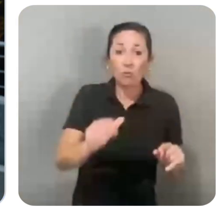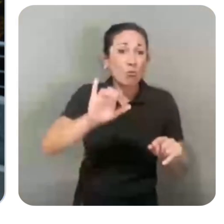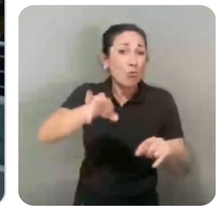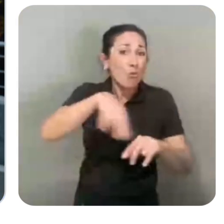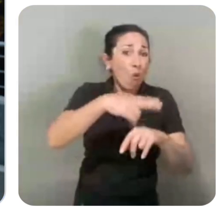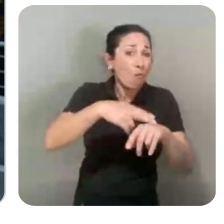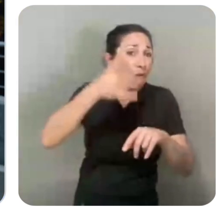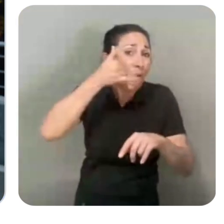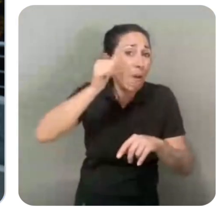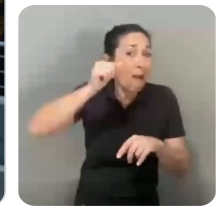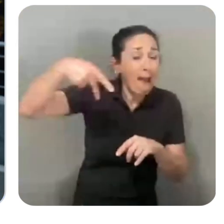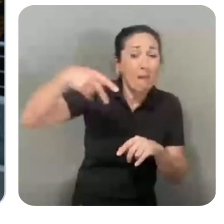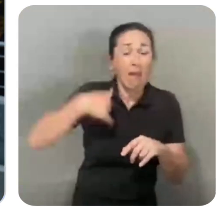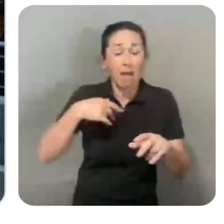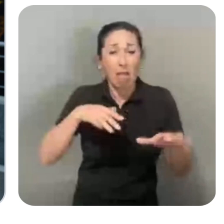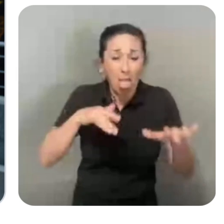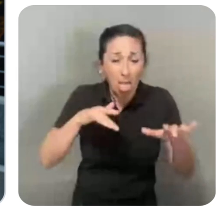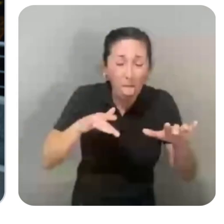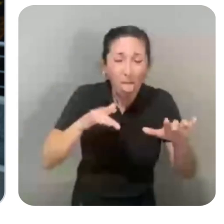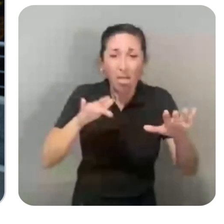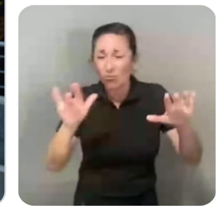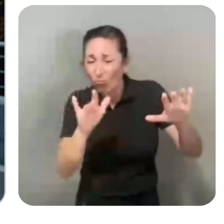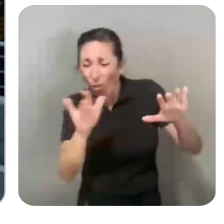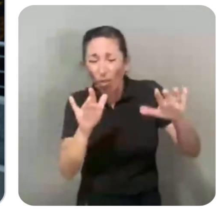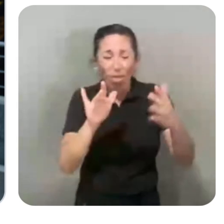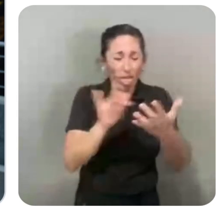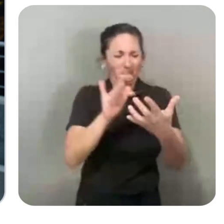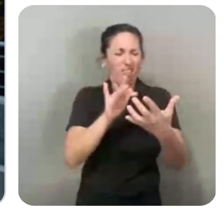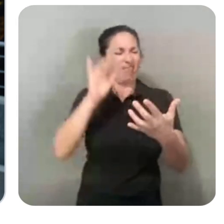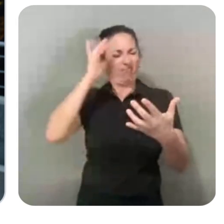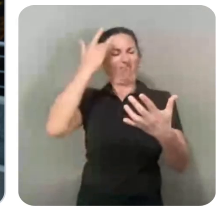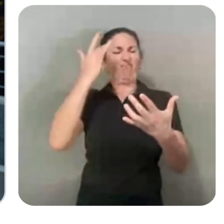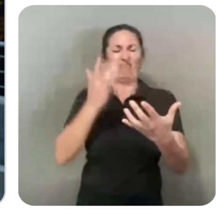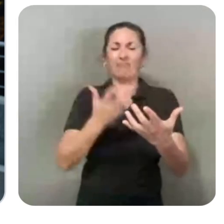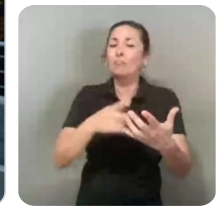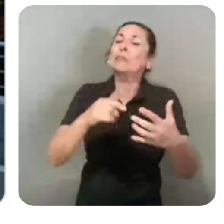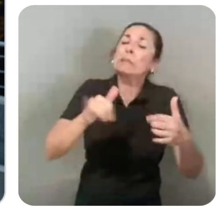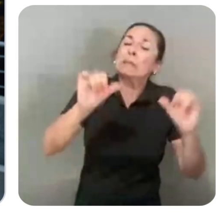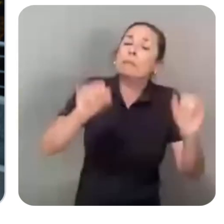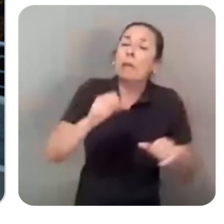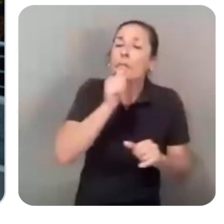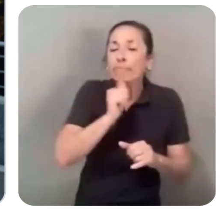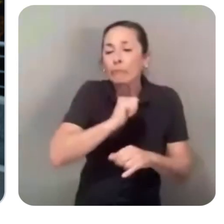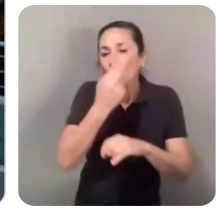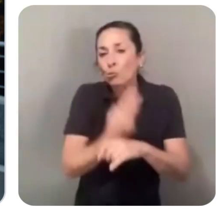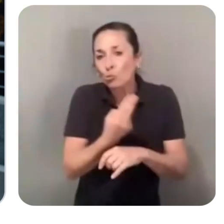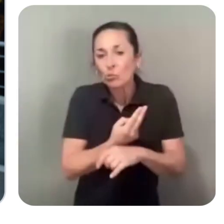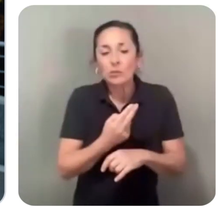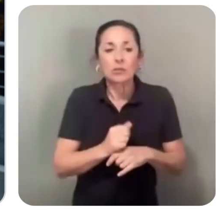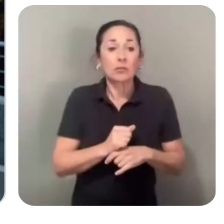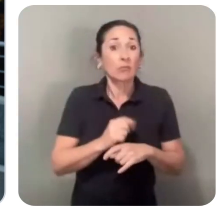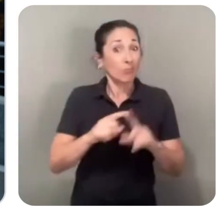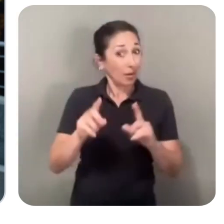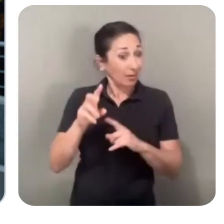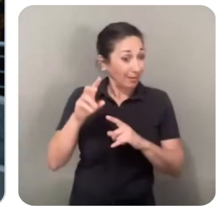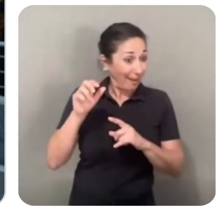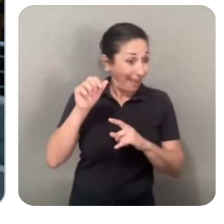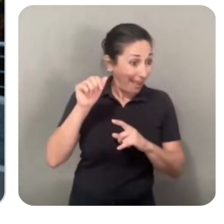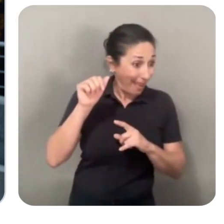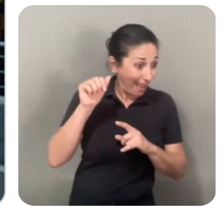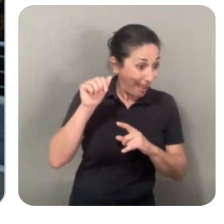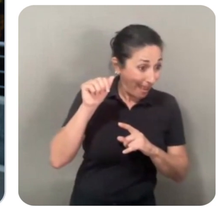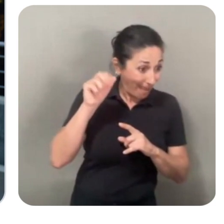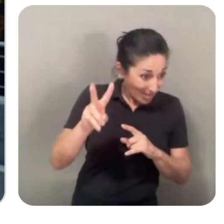that occasionally stutters when you scroll, it's annoying, but it's still usable. In VR, this is a deal